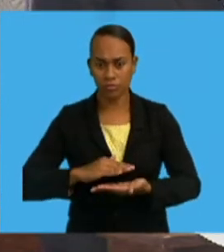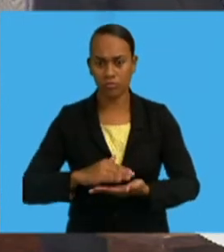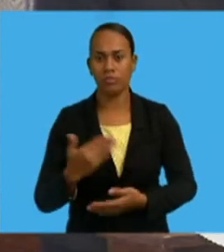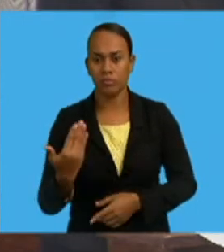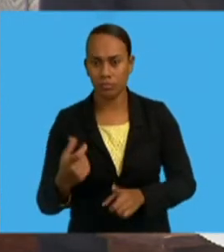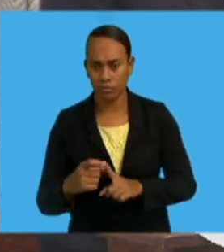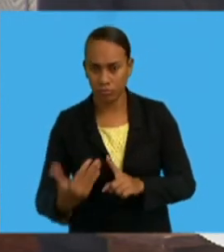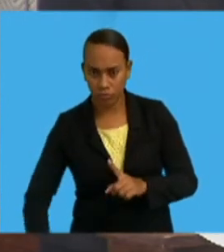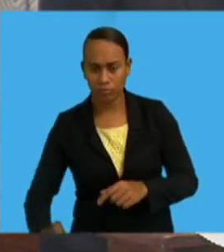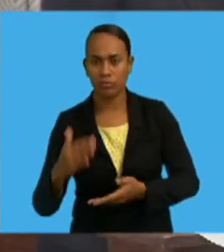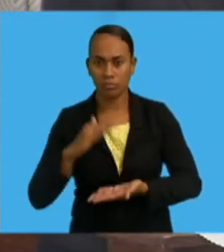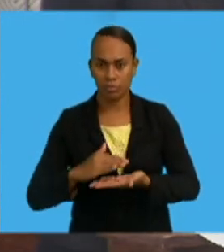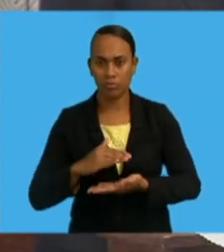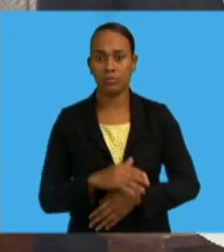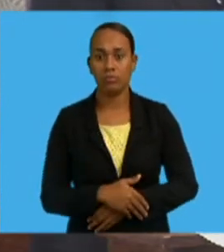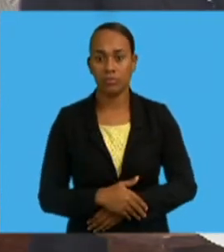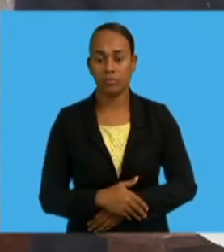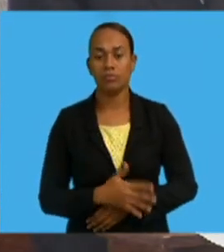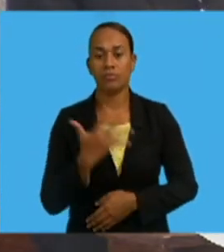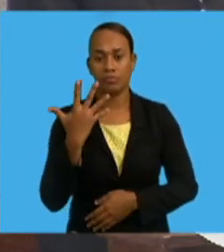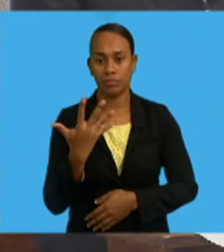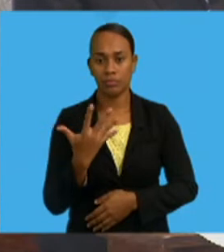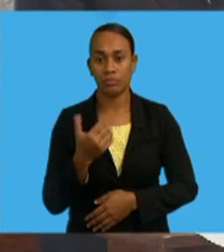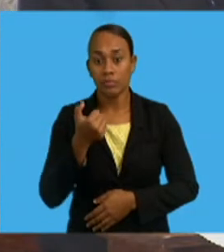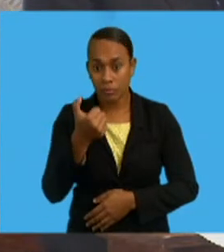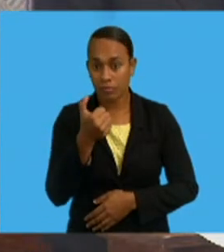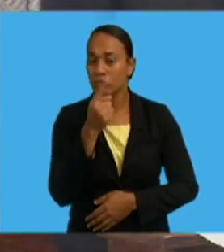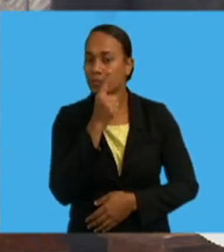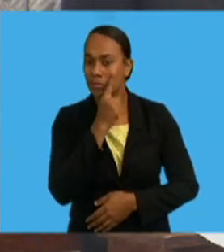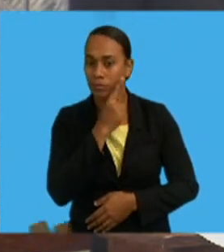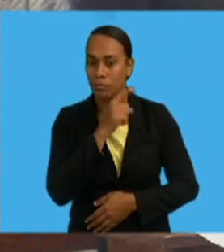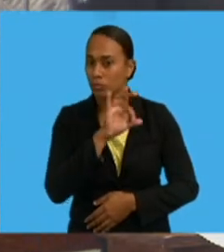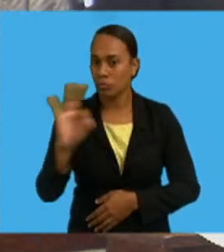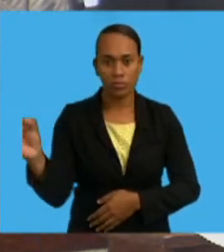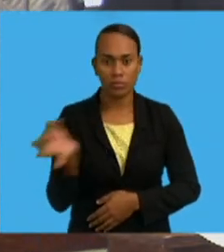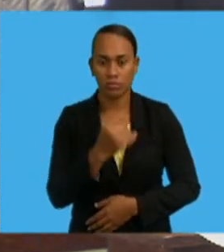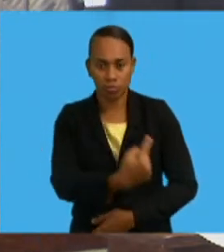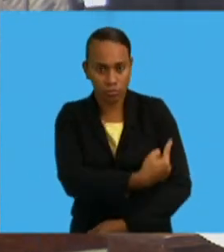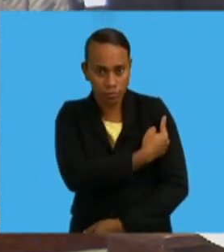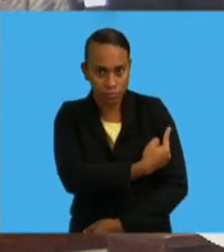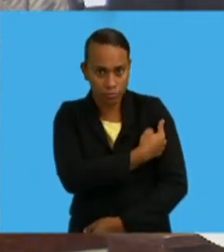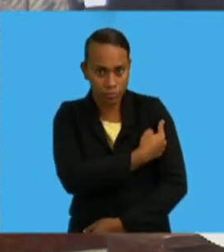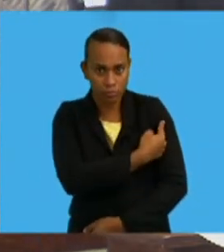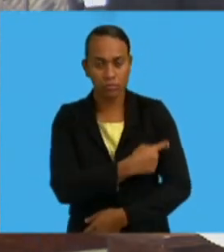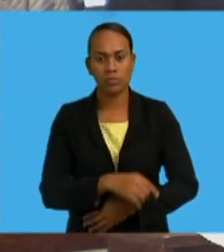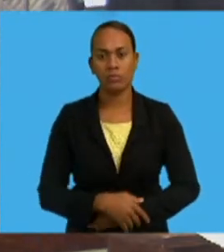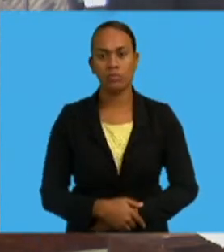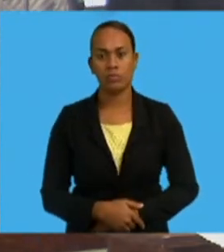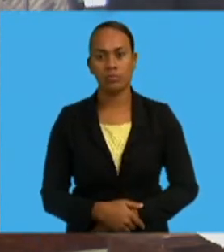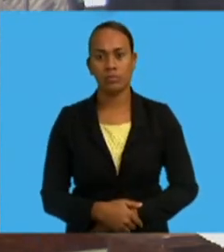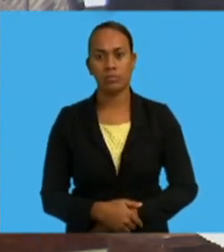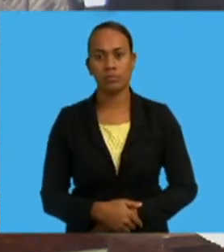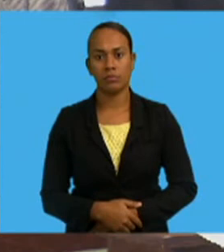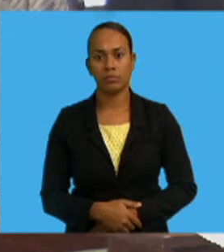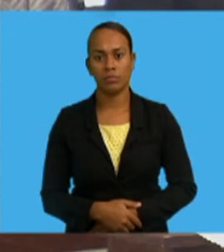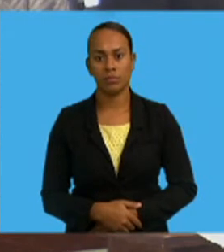diabetes. 5 out of 6 girls in year 8 are now immunized against the human papillomavirus, which is a major cause of cervical